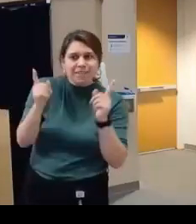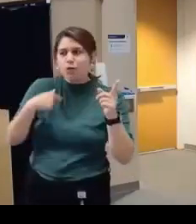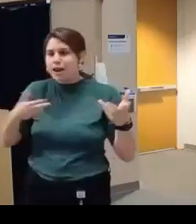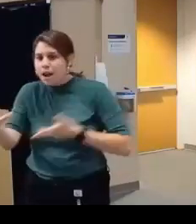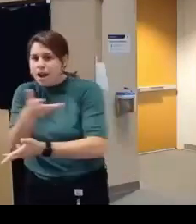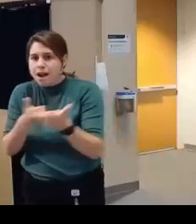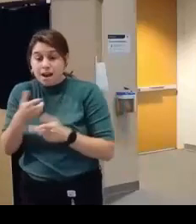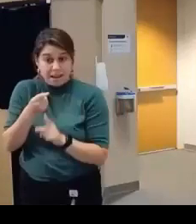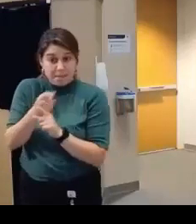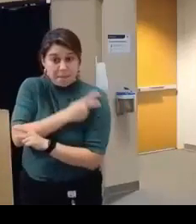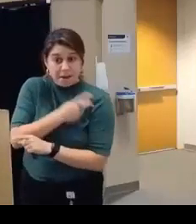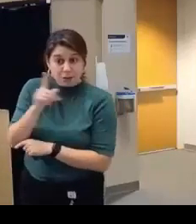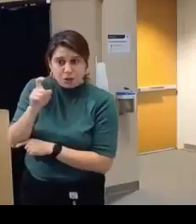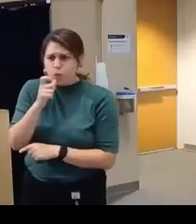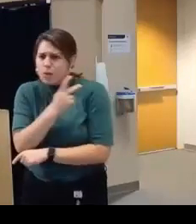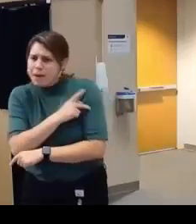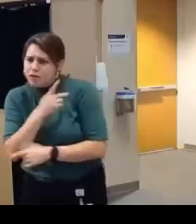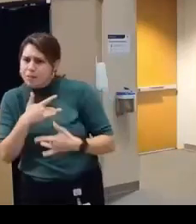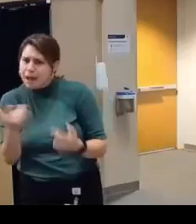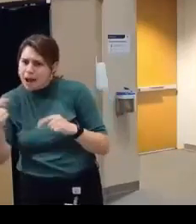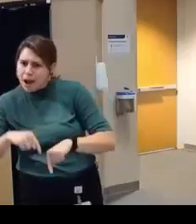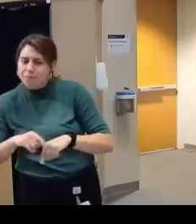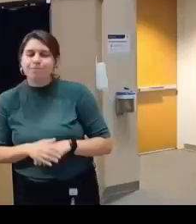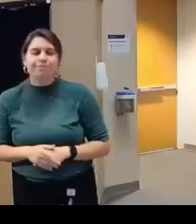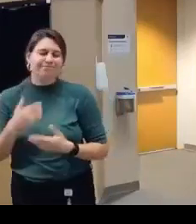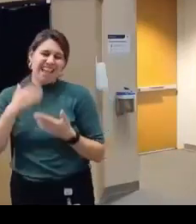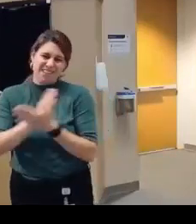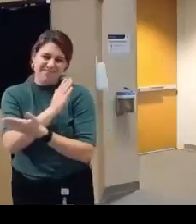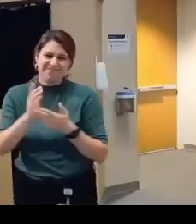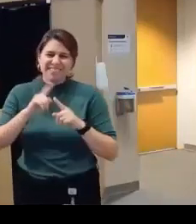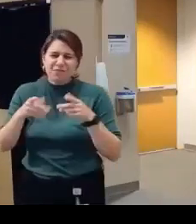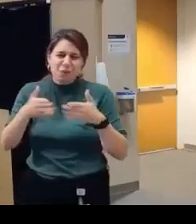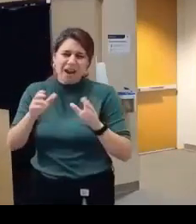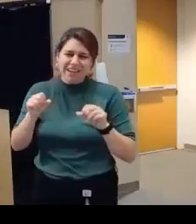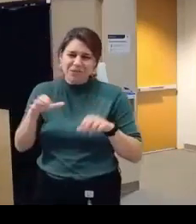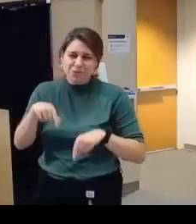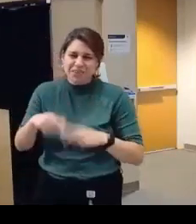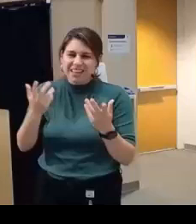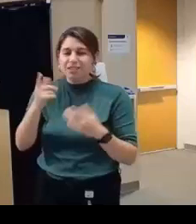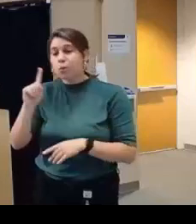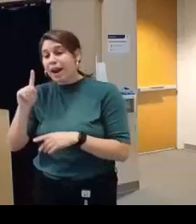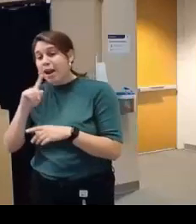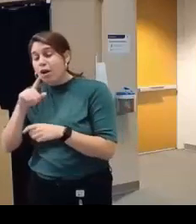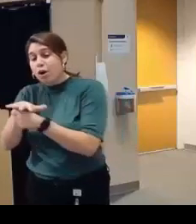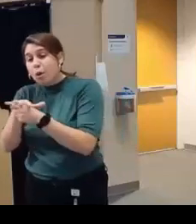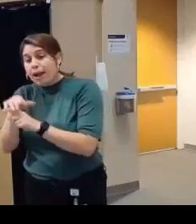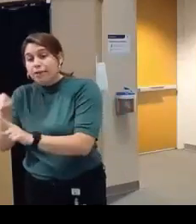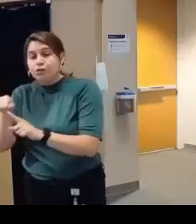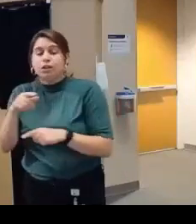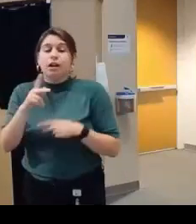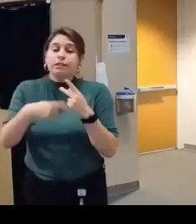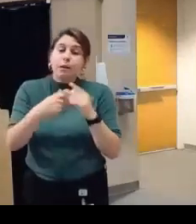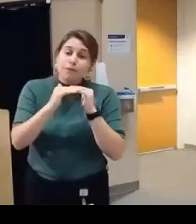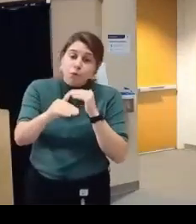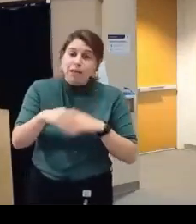impact what happens to the patients and who are the patients we see. So you can see there's a range of different ways of doing this, where it's located, the type of unit, who